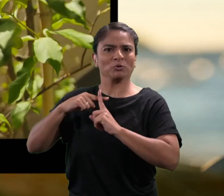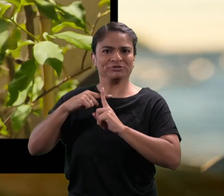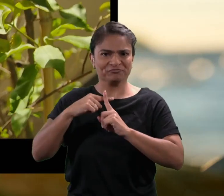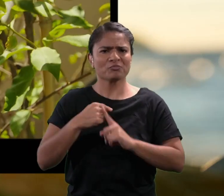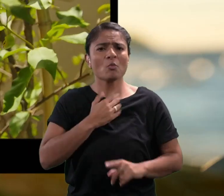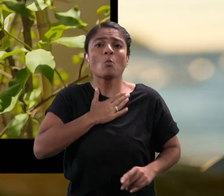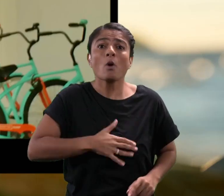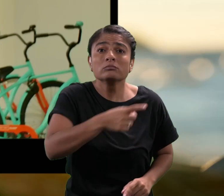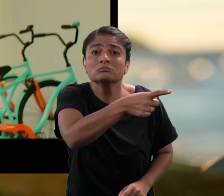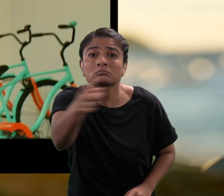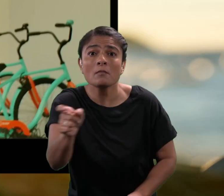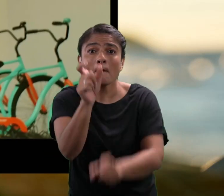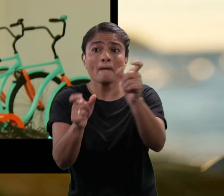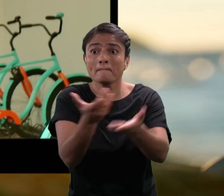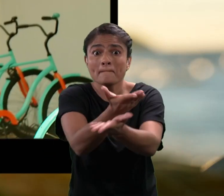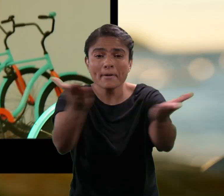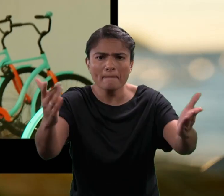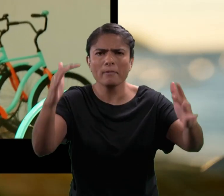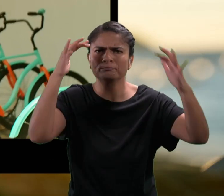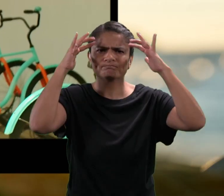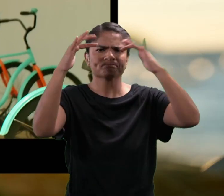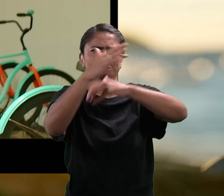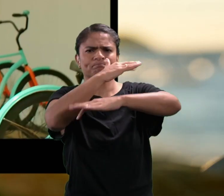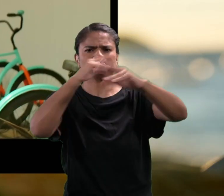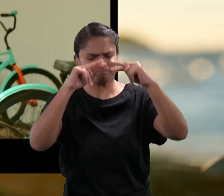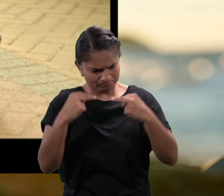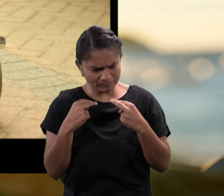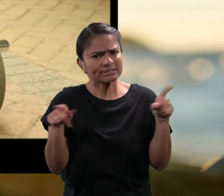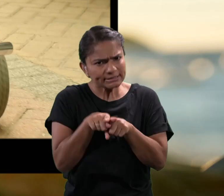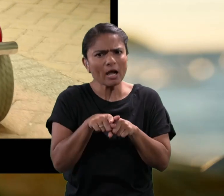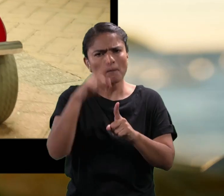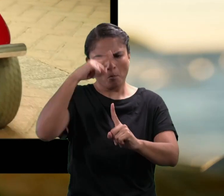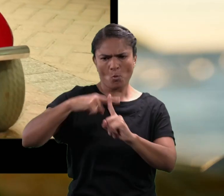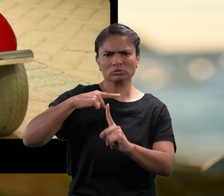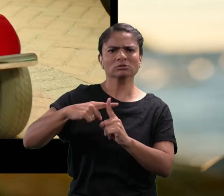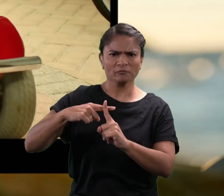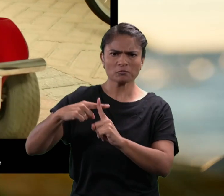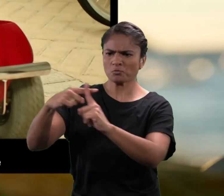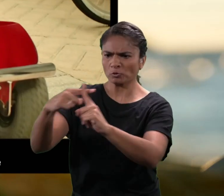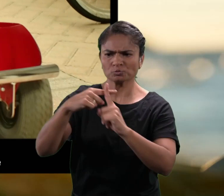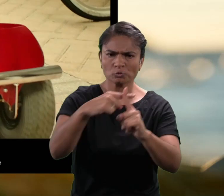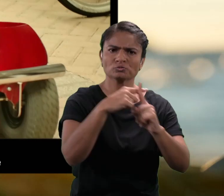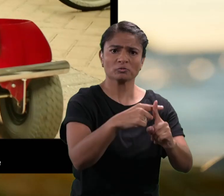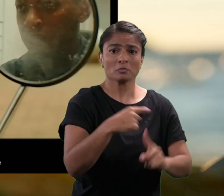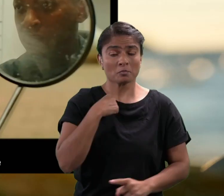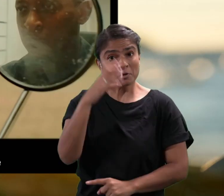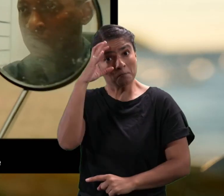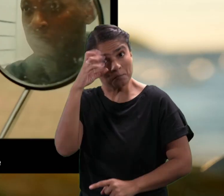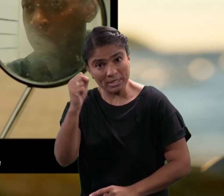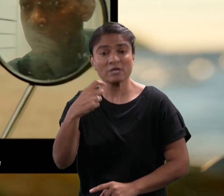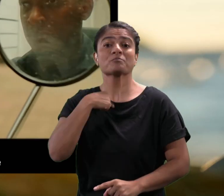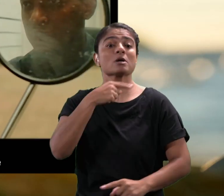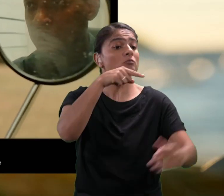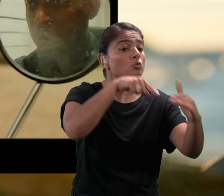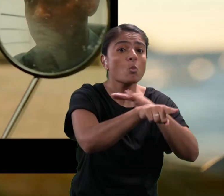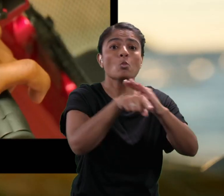And I would like, other people out there to think of themselves in the same sense. I would like to believe that,